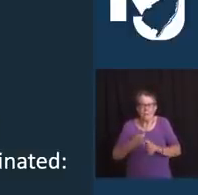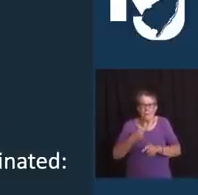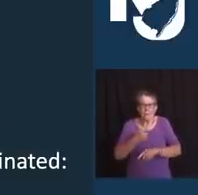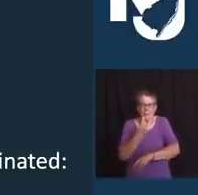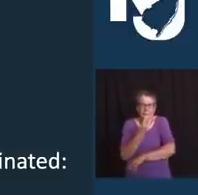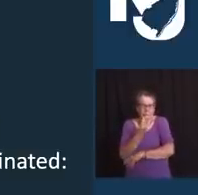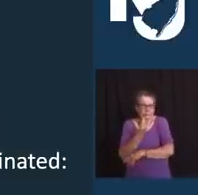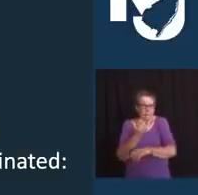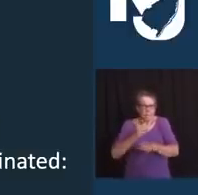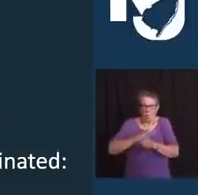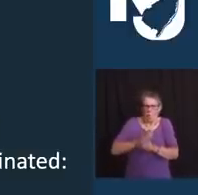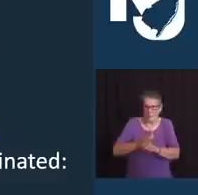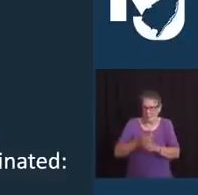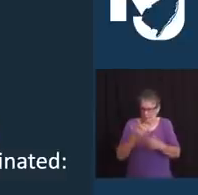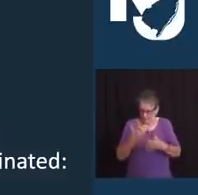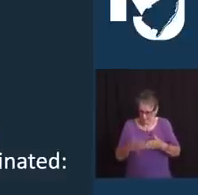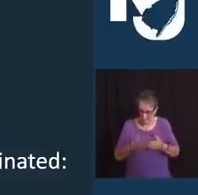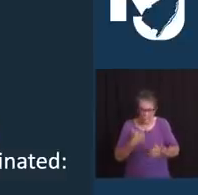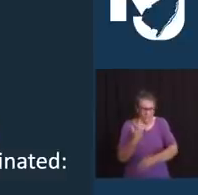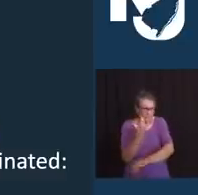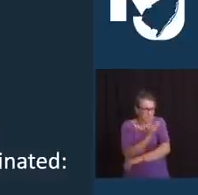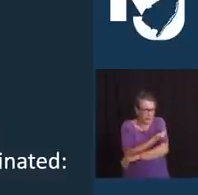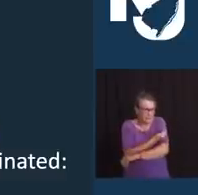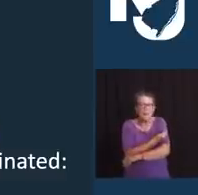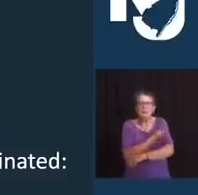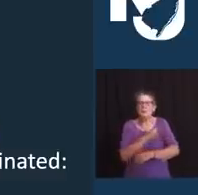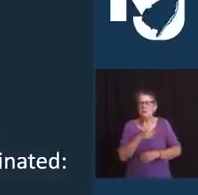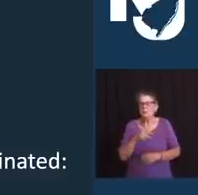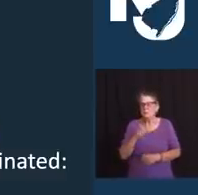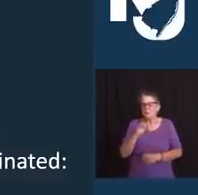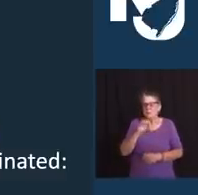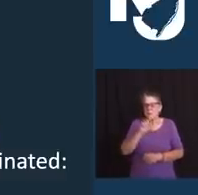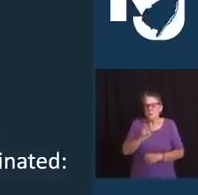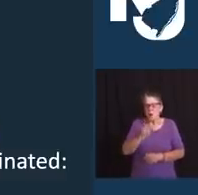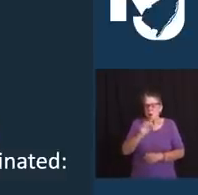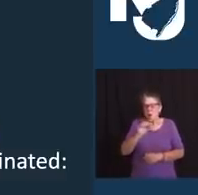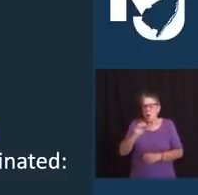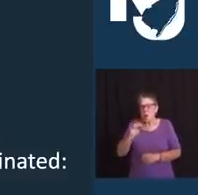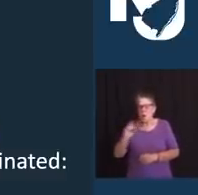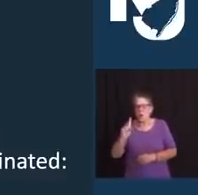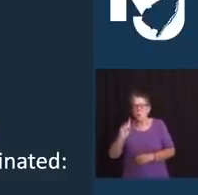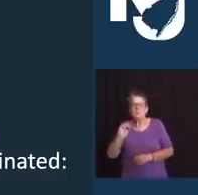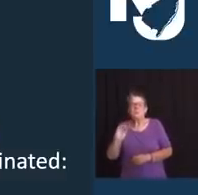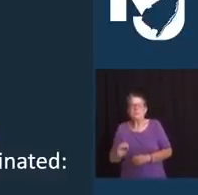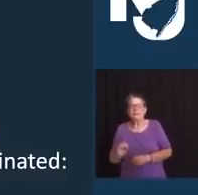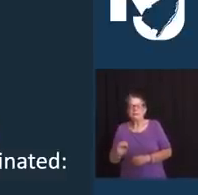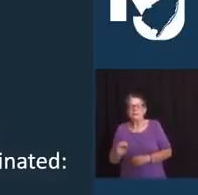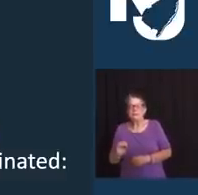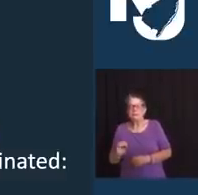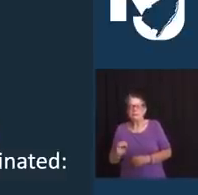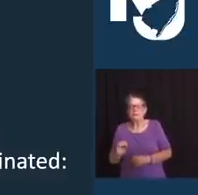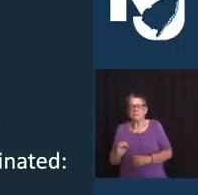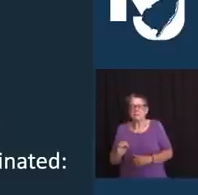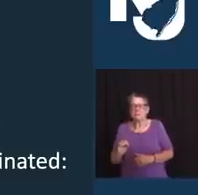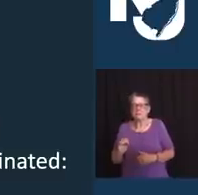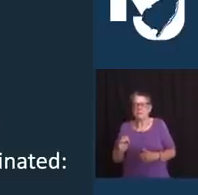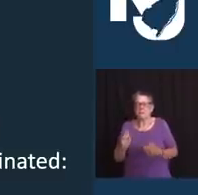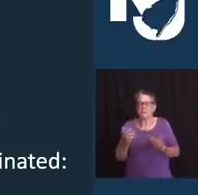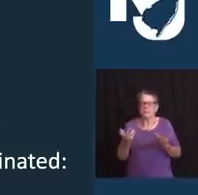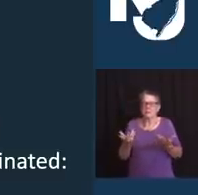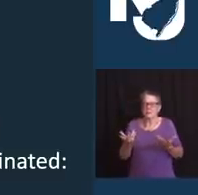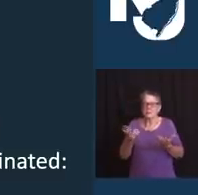immune to the nationwide trend of seeing the number of fully vaccinated people who go on to test positive